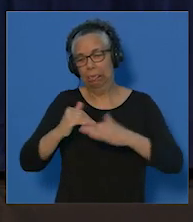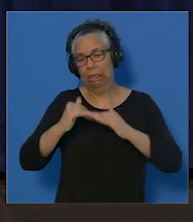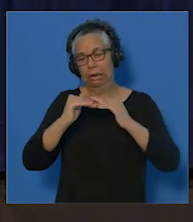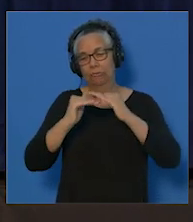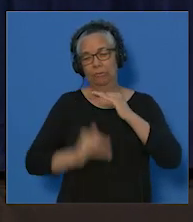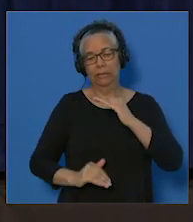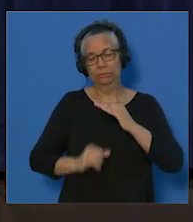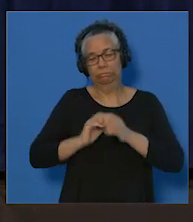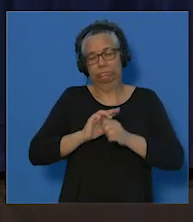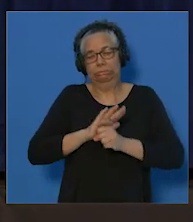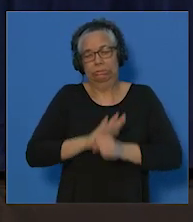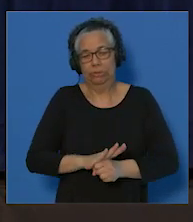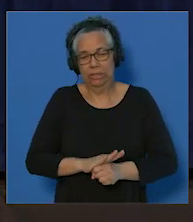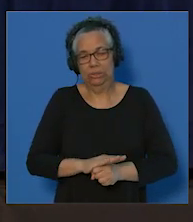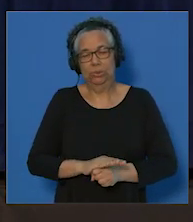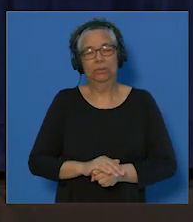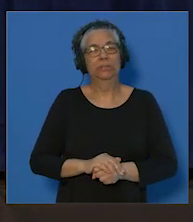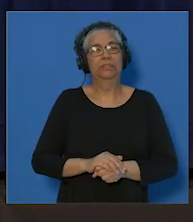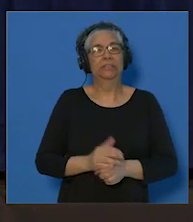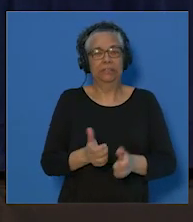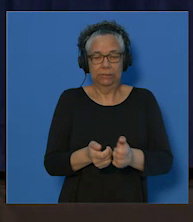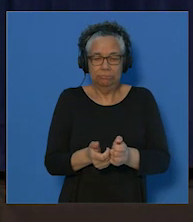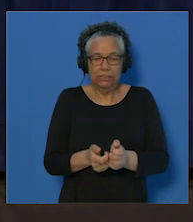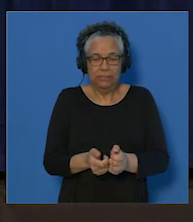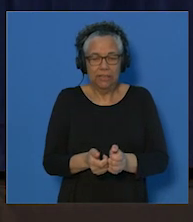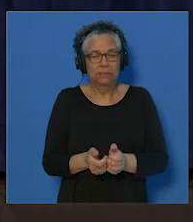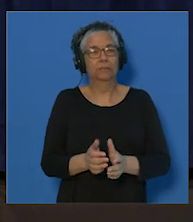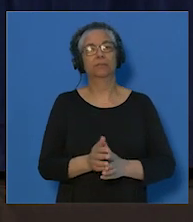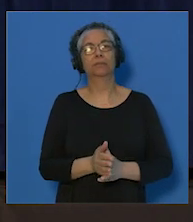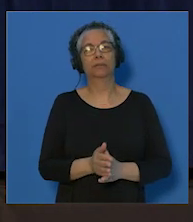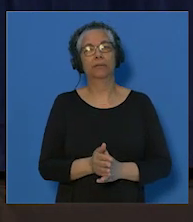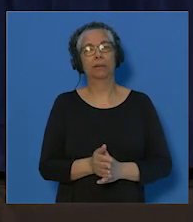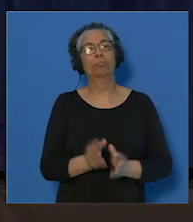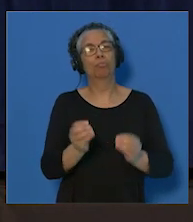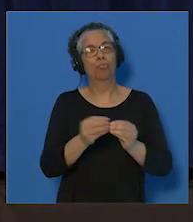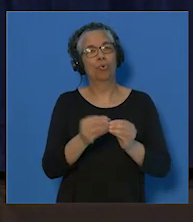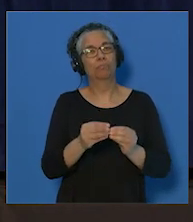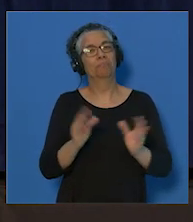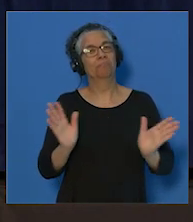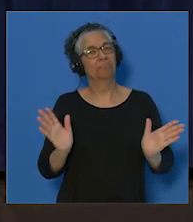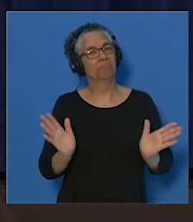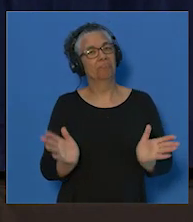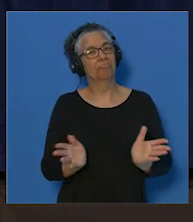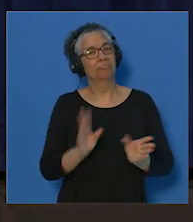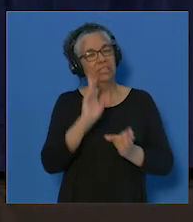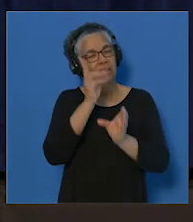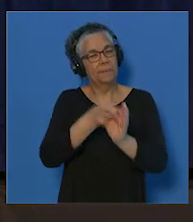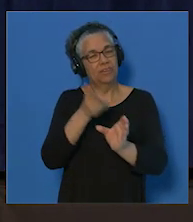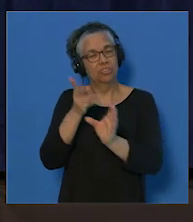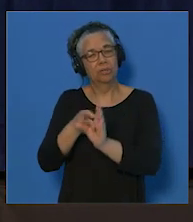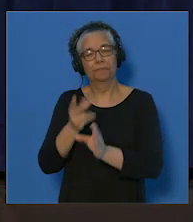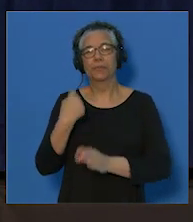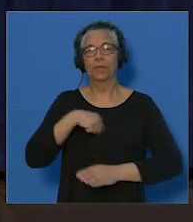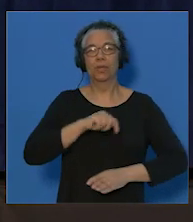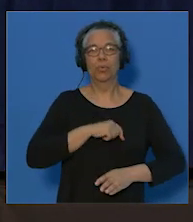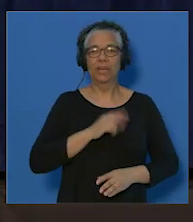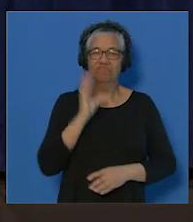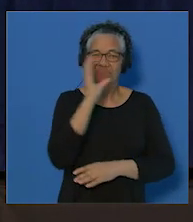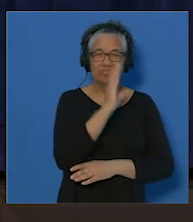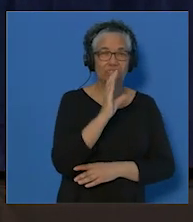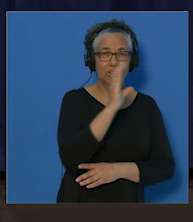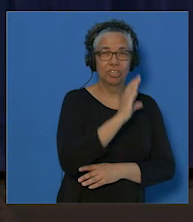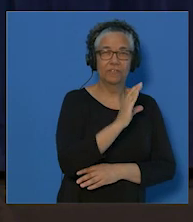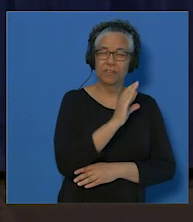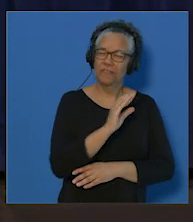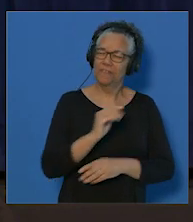also encourage greater participation. We are exploring a number of key areas to address these challenges and